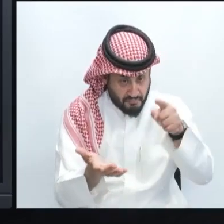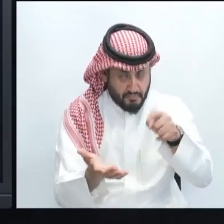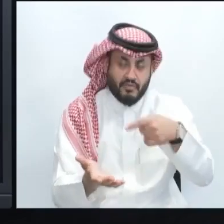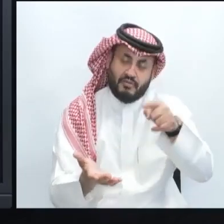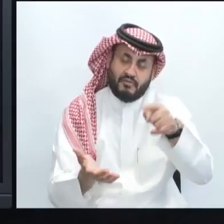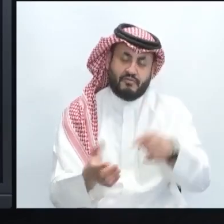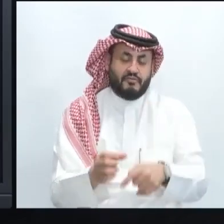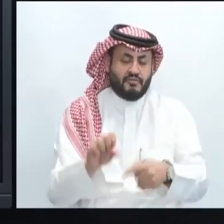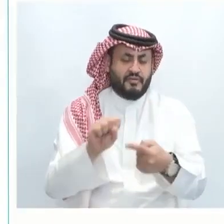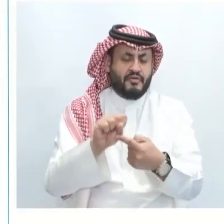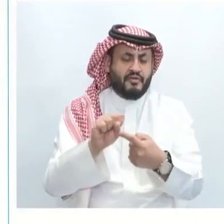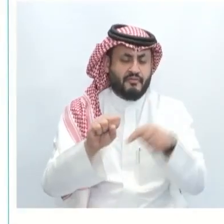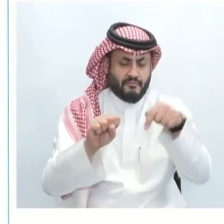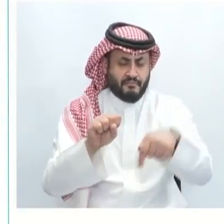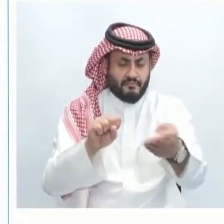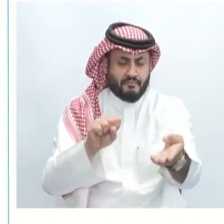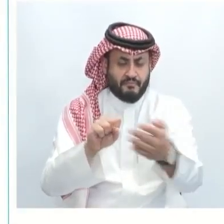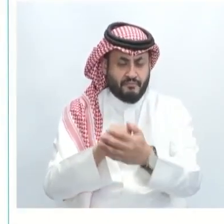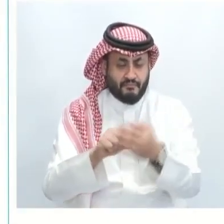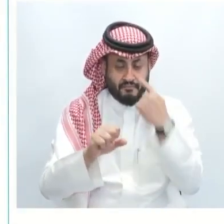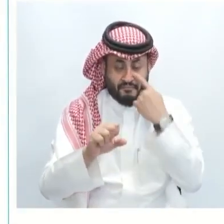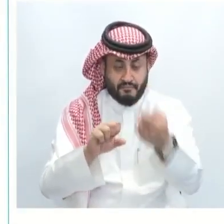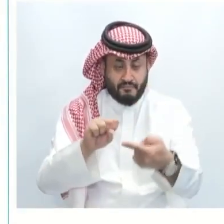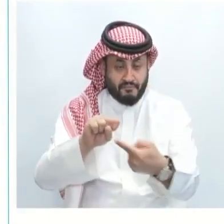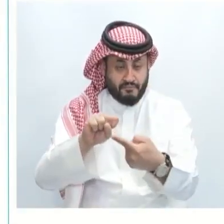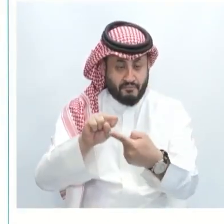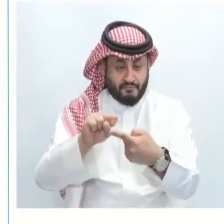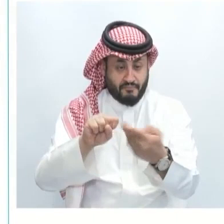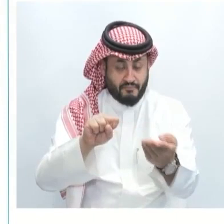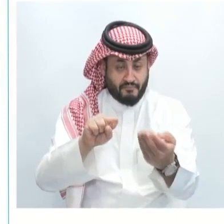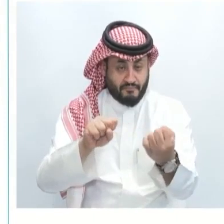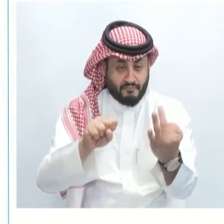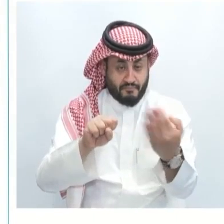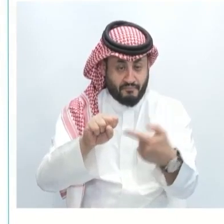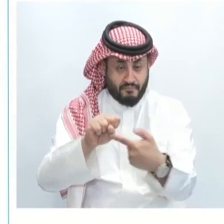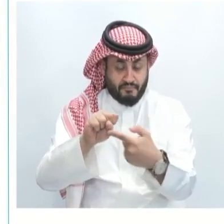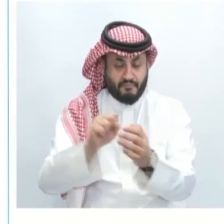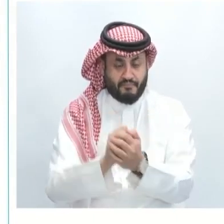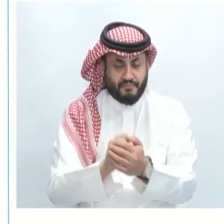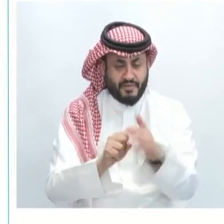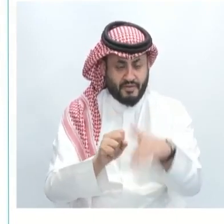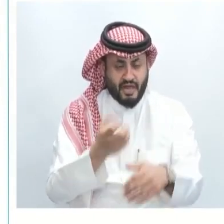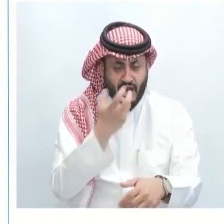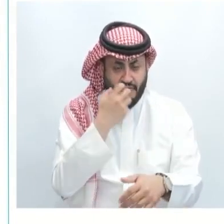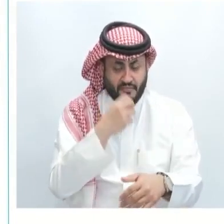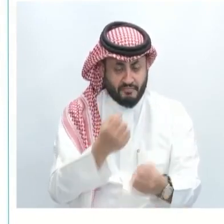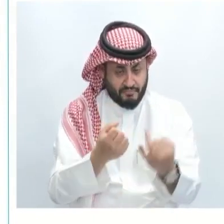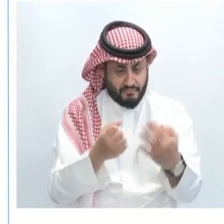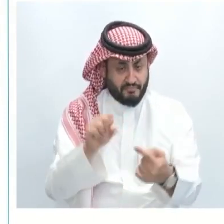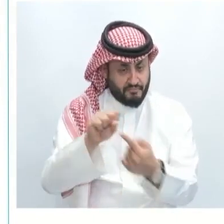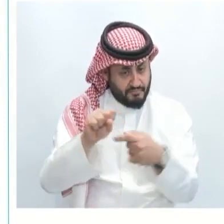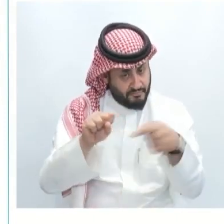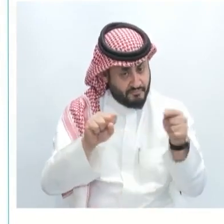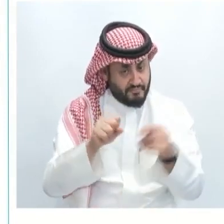apples? Because here we added s to the end of the word. Here we add the letter